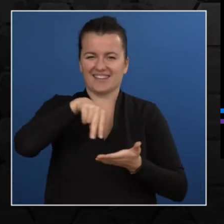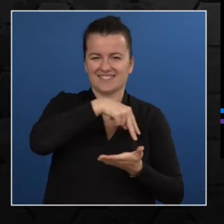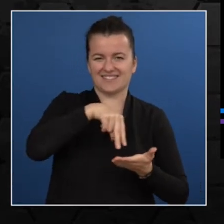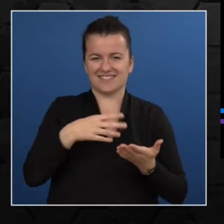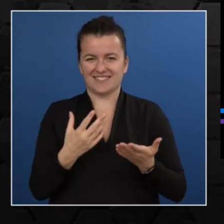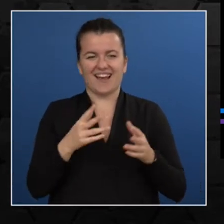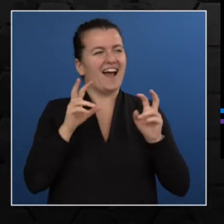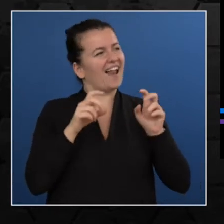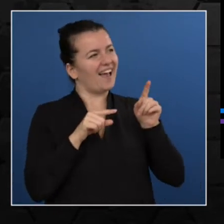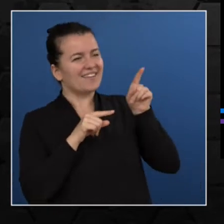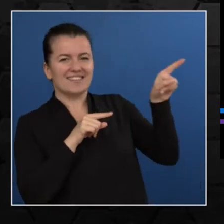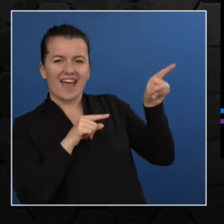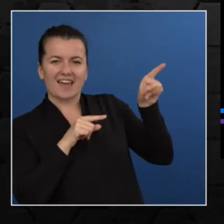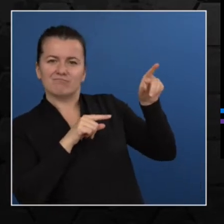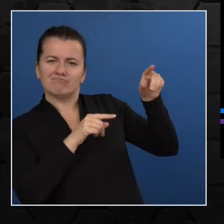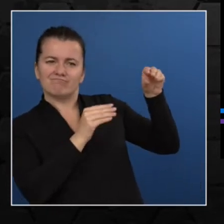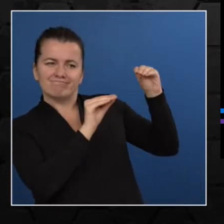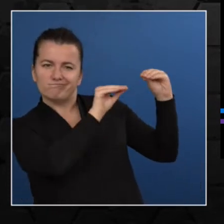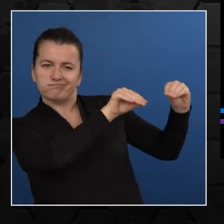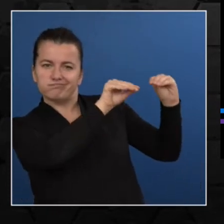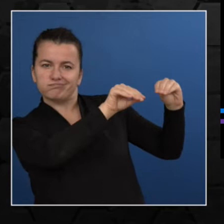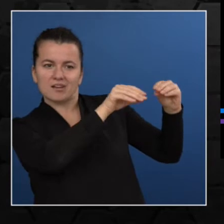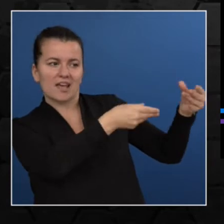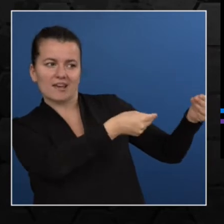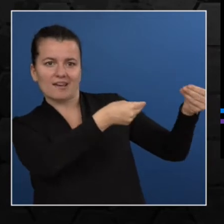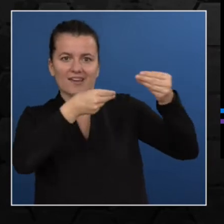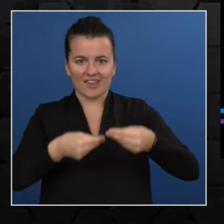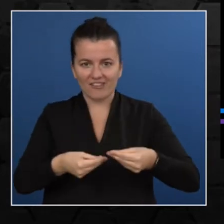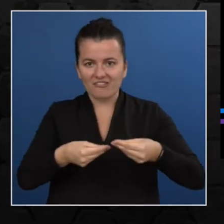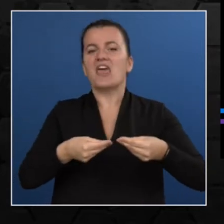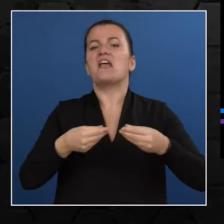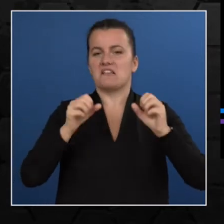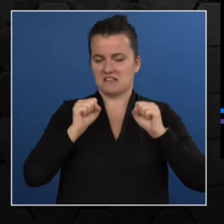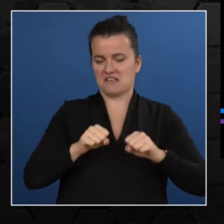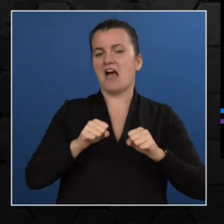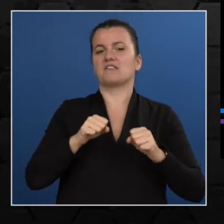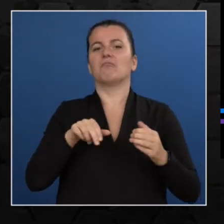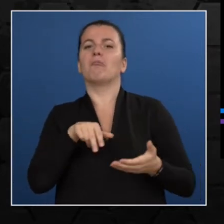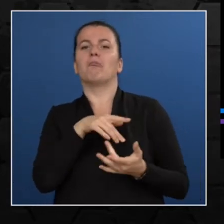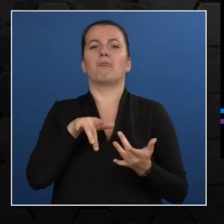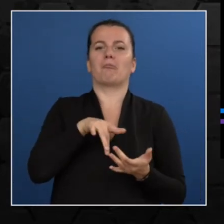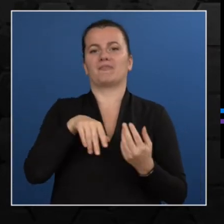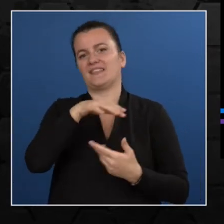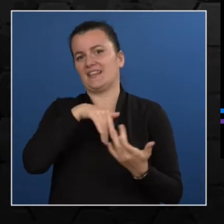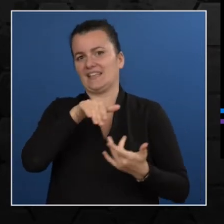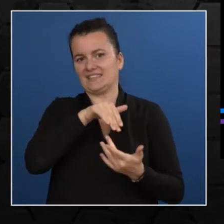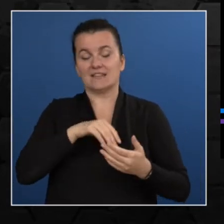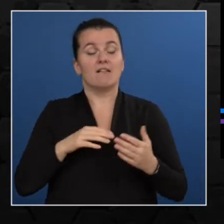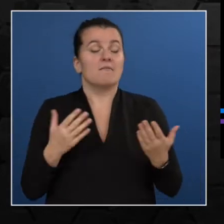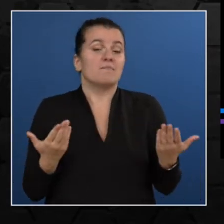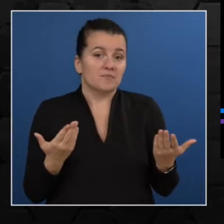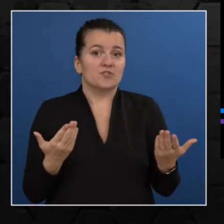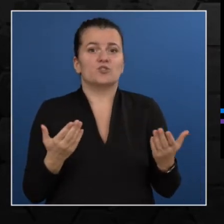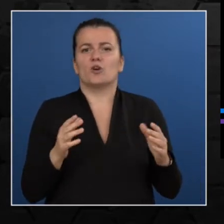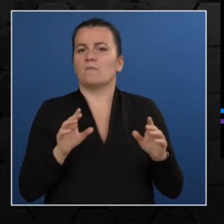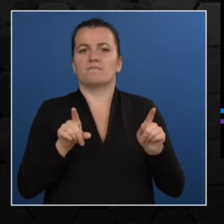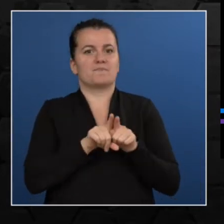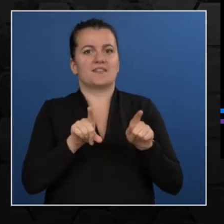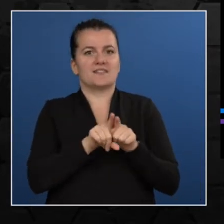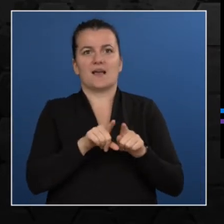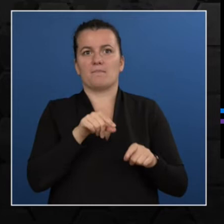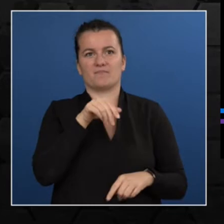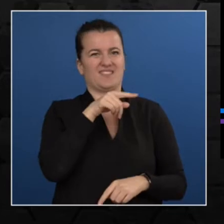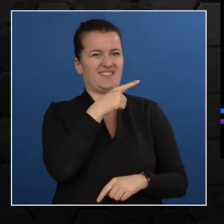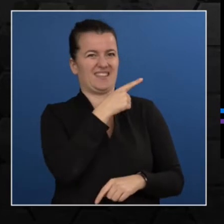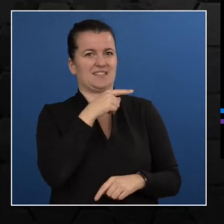person, which I'm using to do what I want. So with ML.NET API, you're doing everything from scratch, from